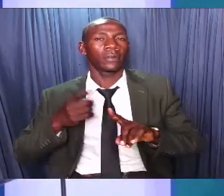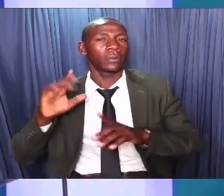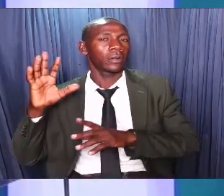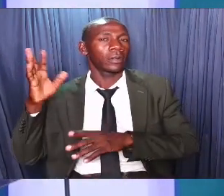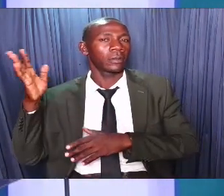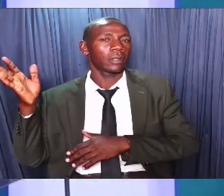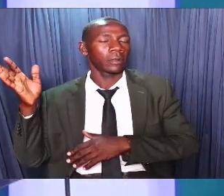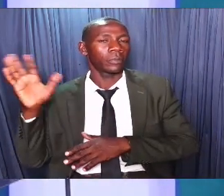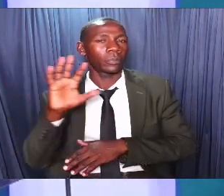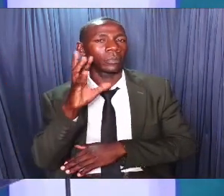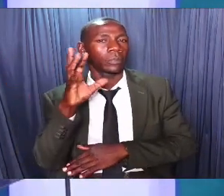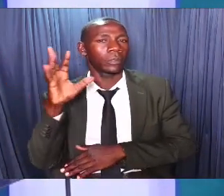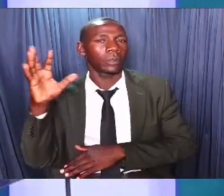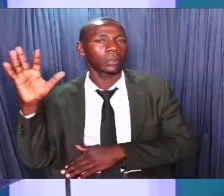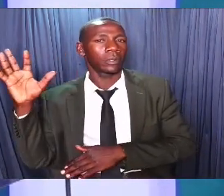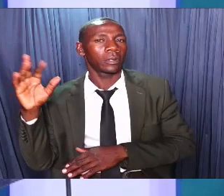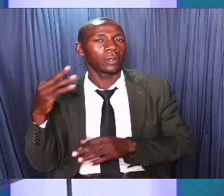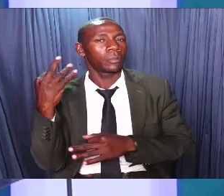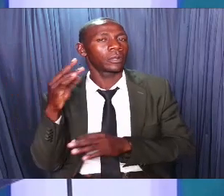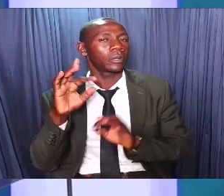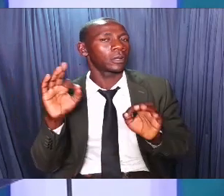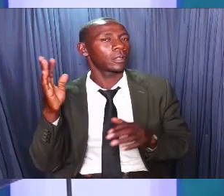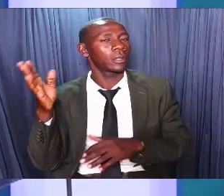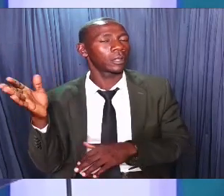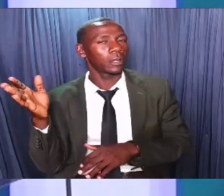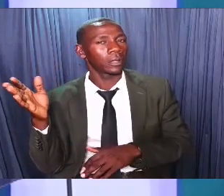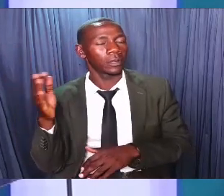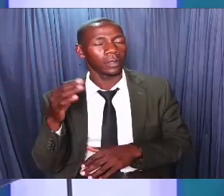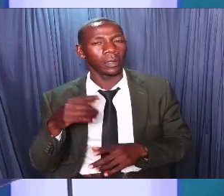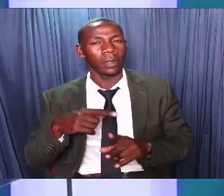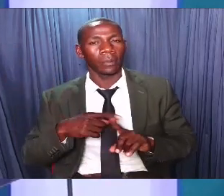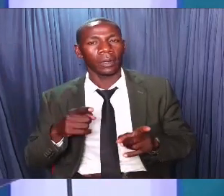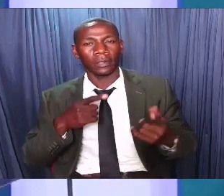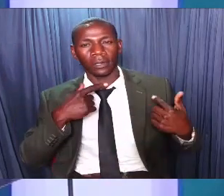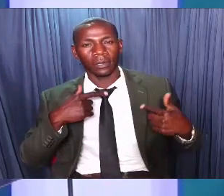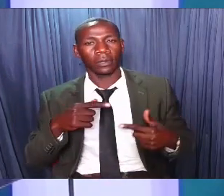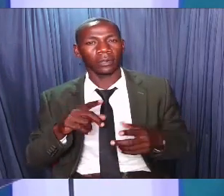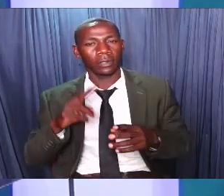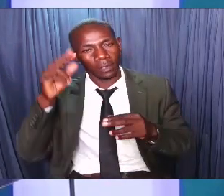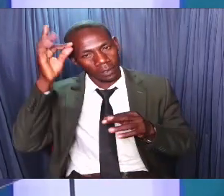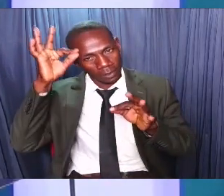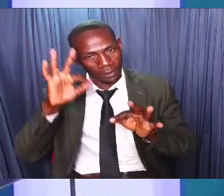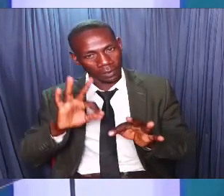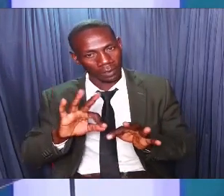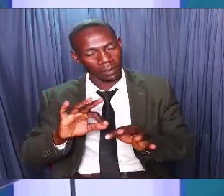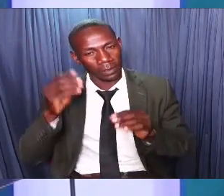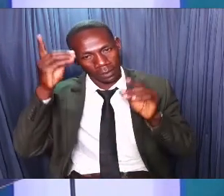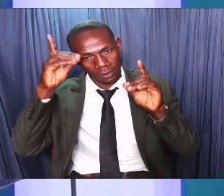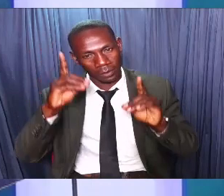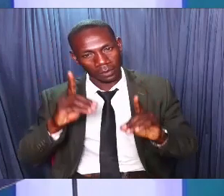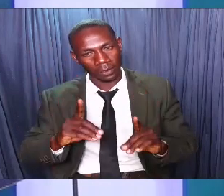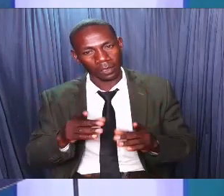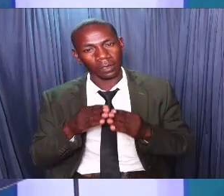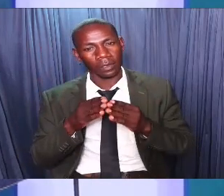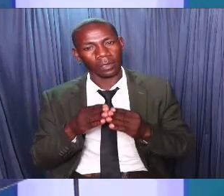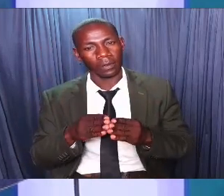from the time he was in the bush, hakuna mhubiri huko, no preacher there. Lakini moyoni ameamua ni basi. But in his heart he decided it's enough. Sharati ni basi.